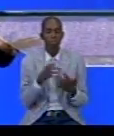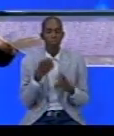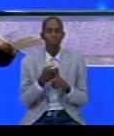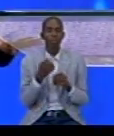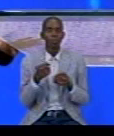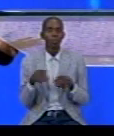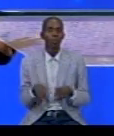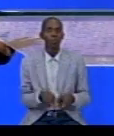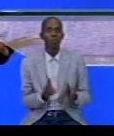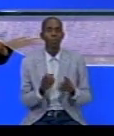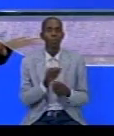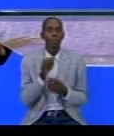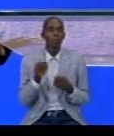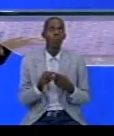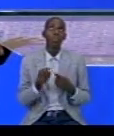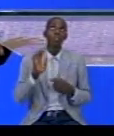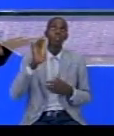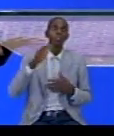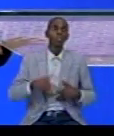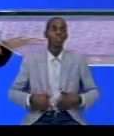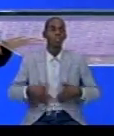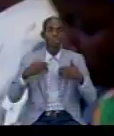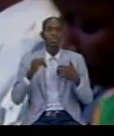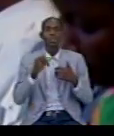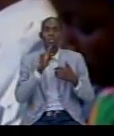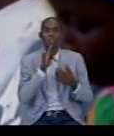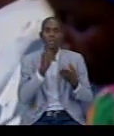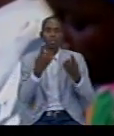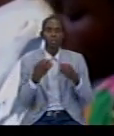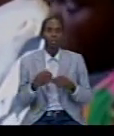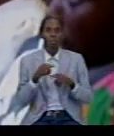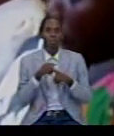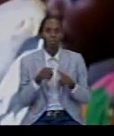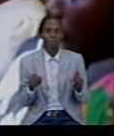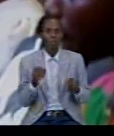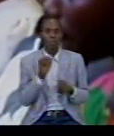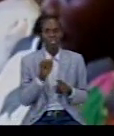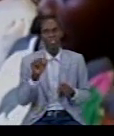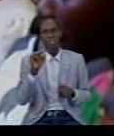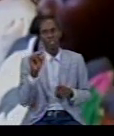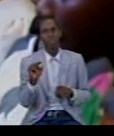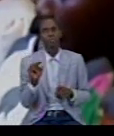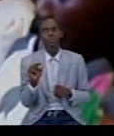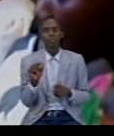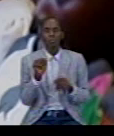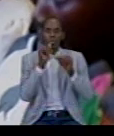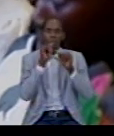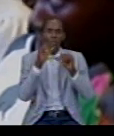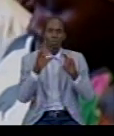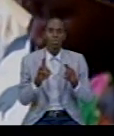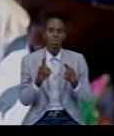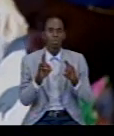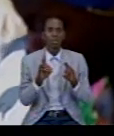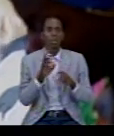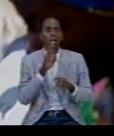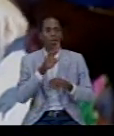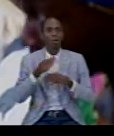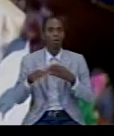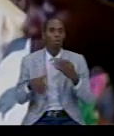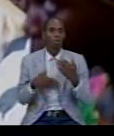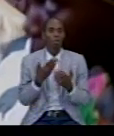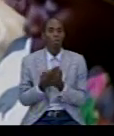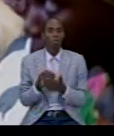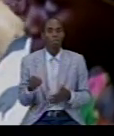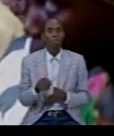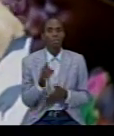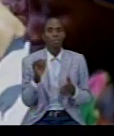way when his wrath is kindled, but a little. Blessed are all